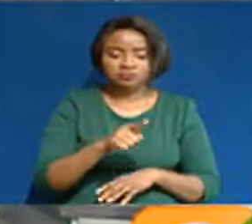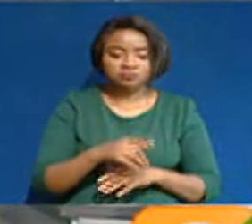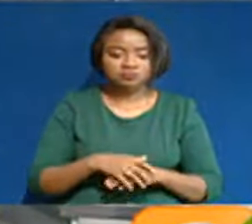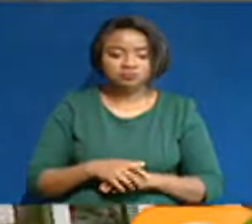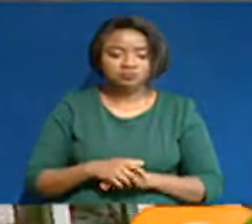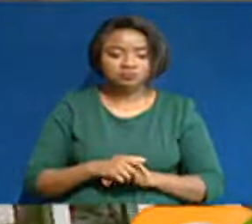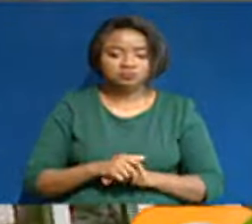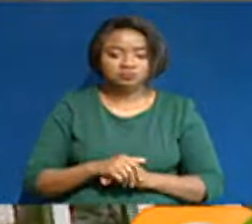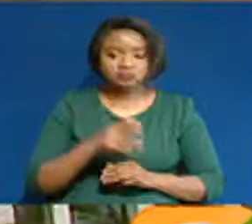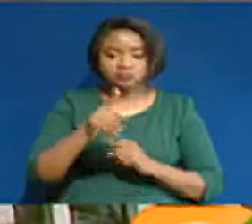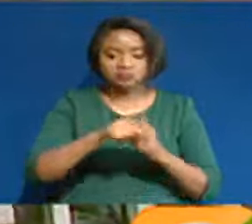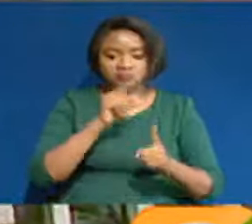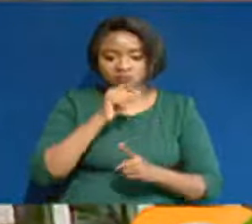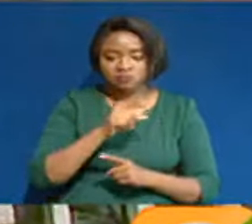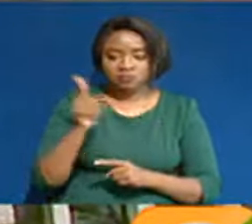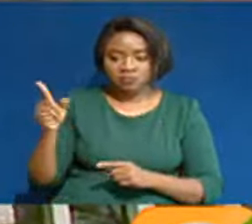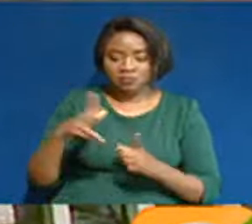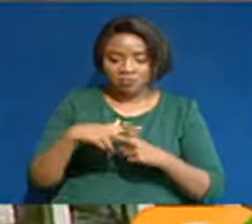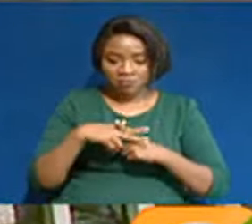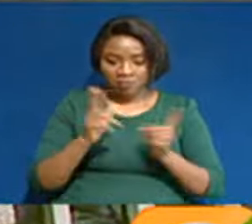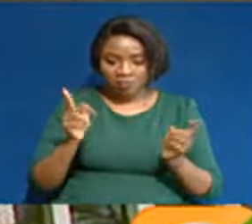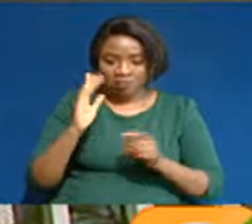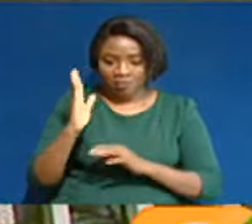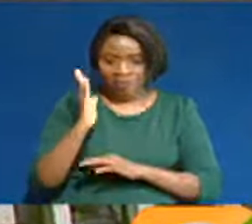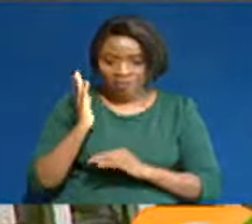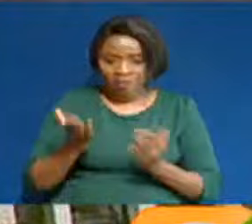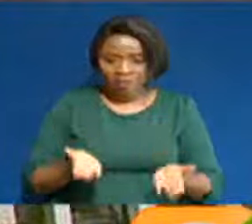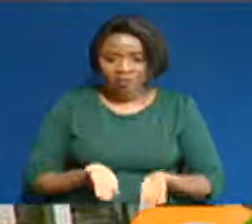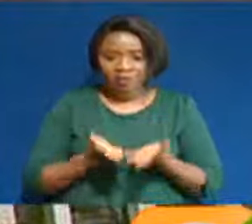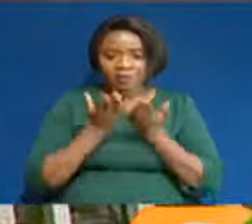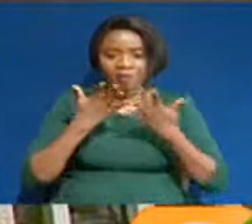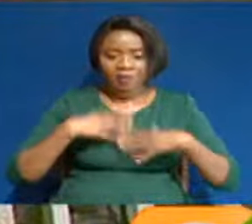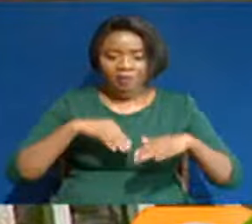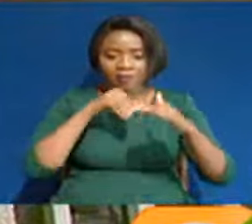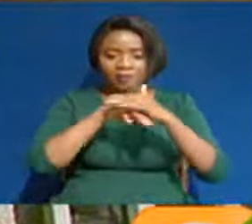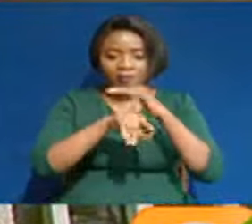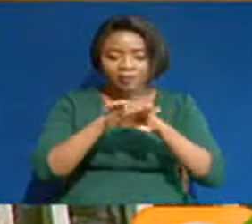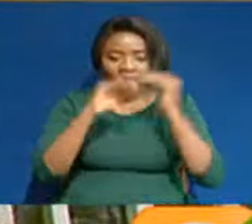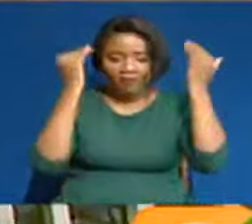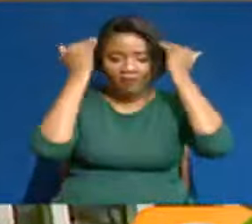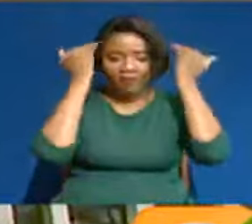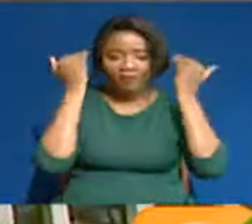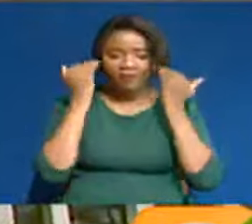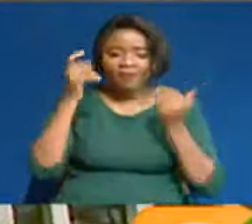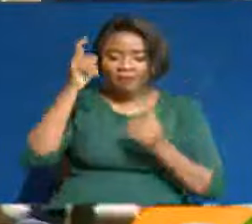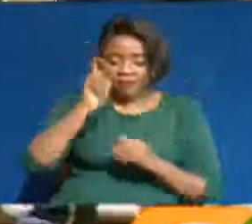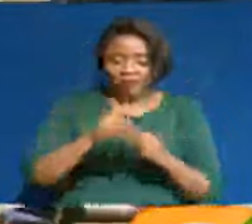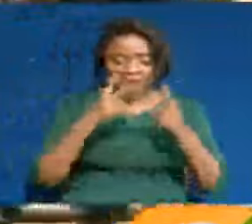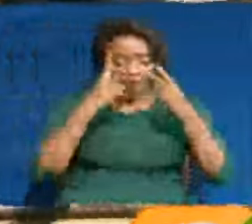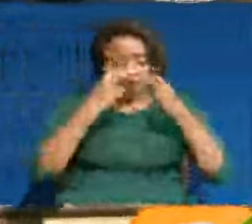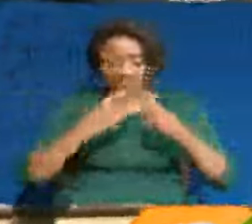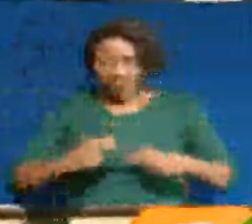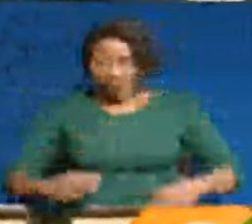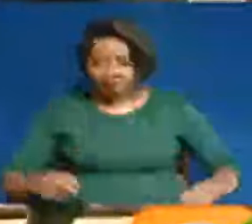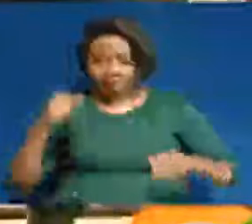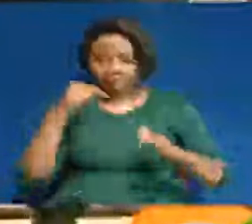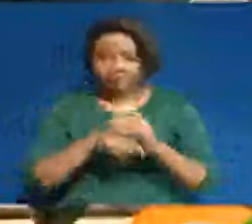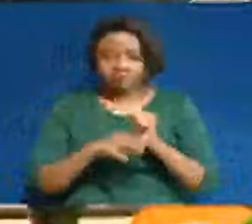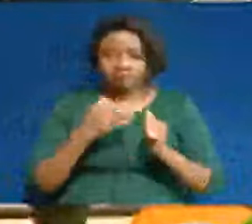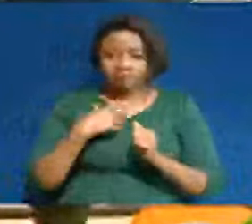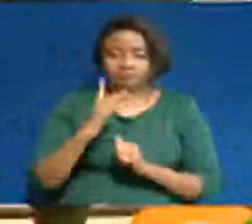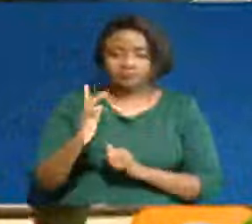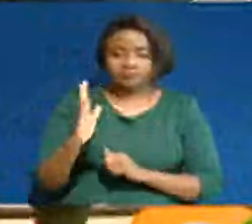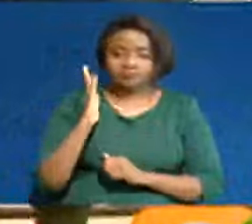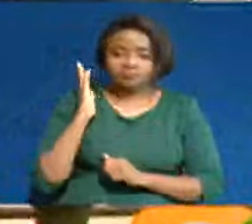for plea taking. Security has been enhanced, with those accessing the courts going through thorough checks. Three armed security officers have